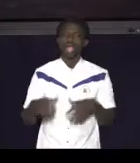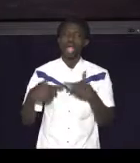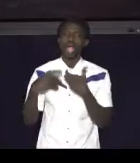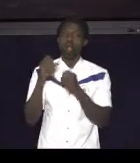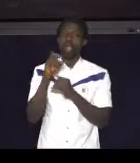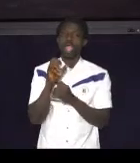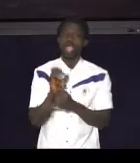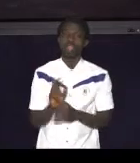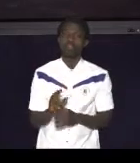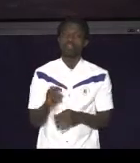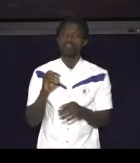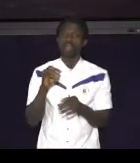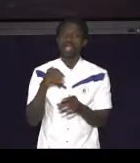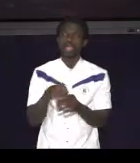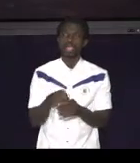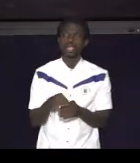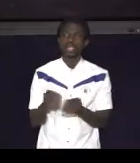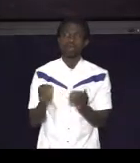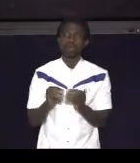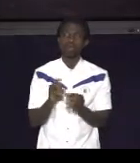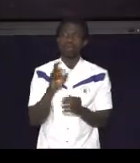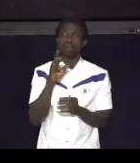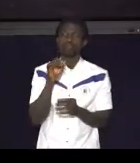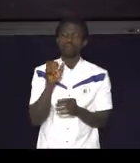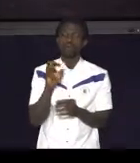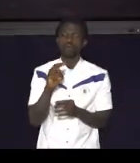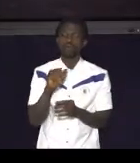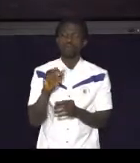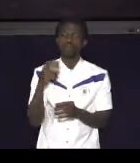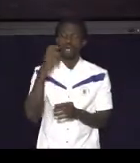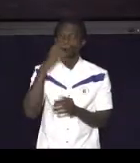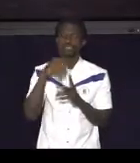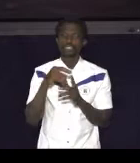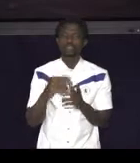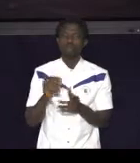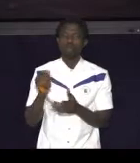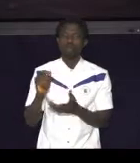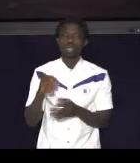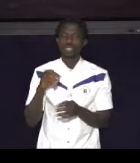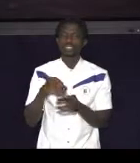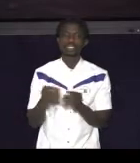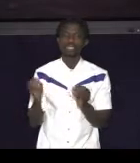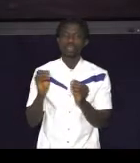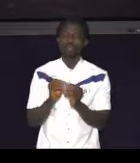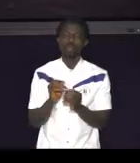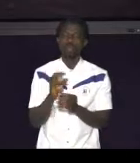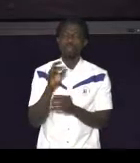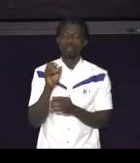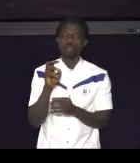However, in more formal speech or writing,